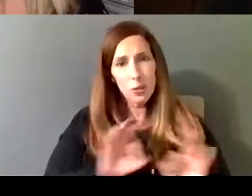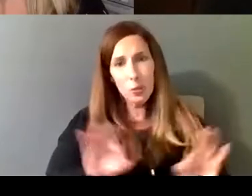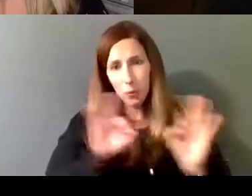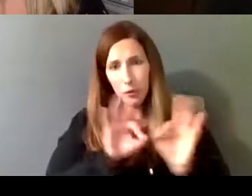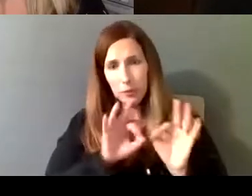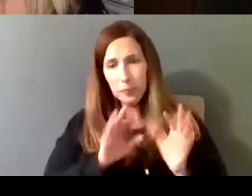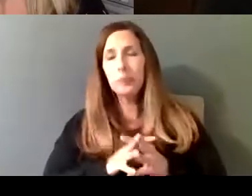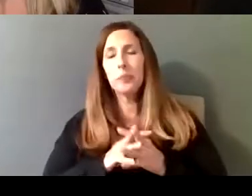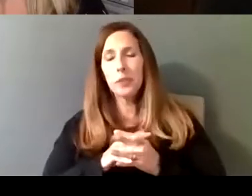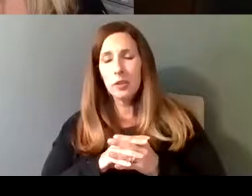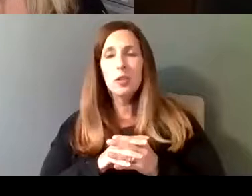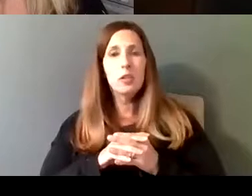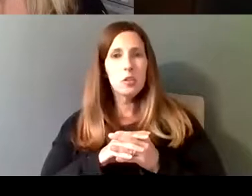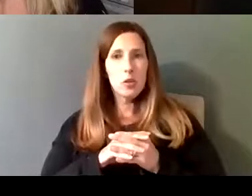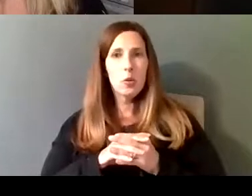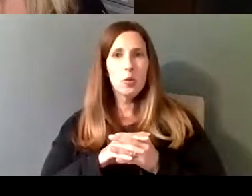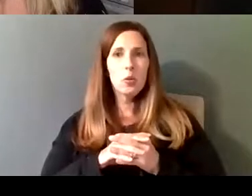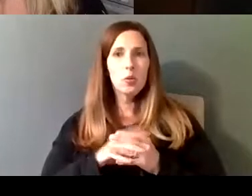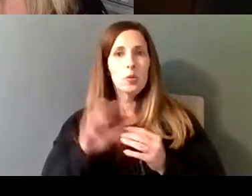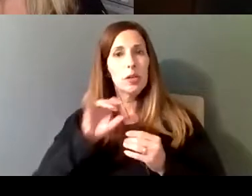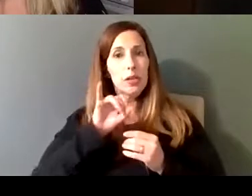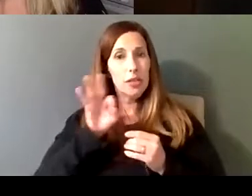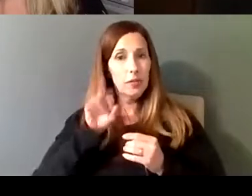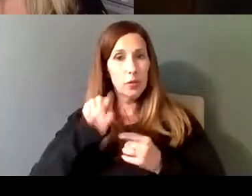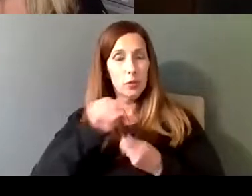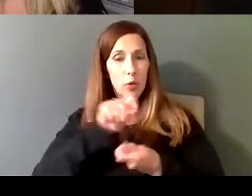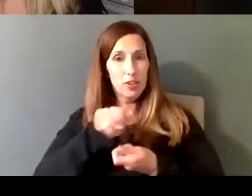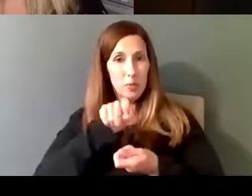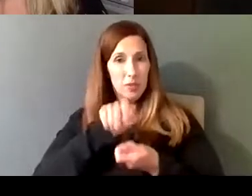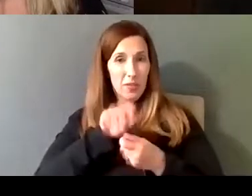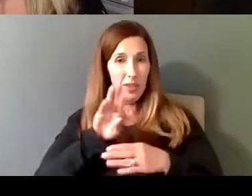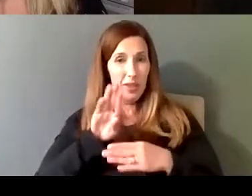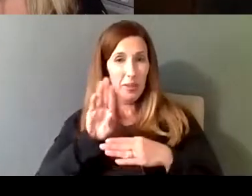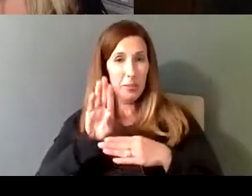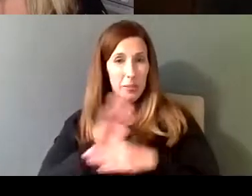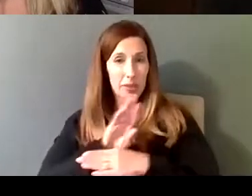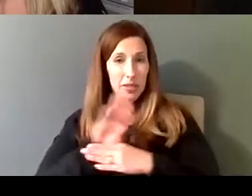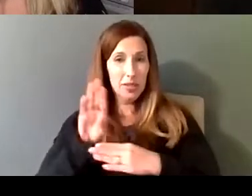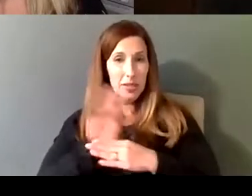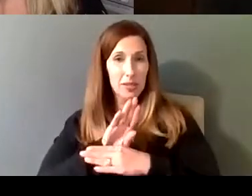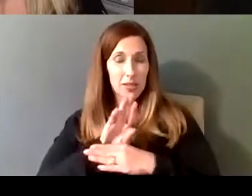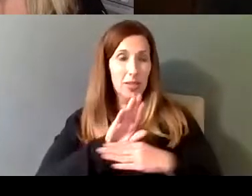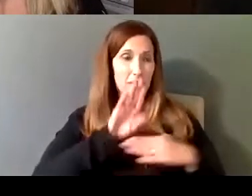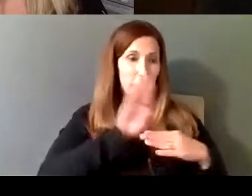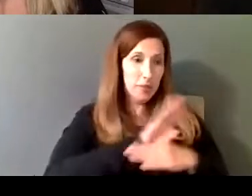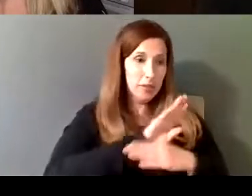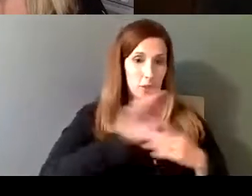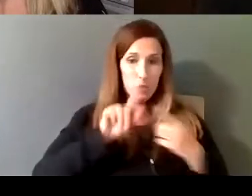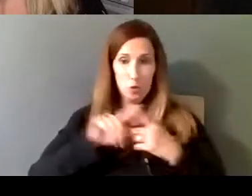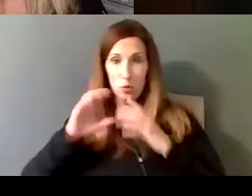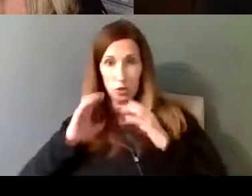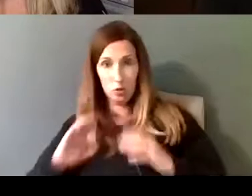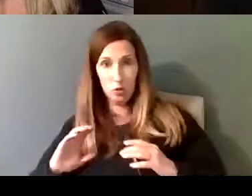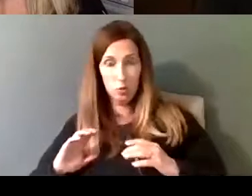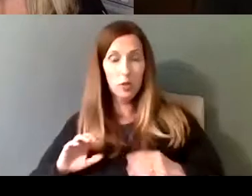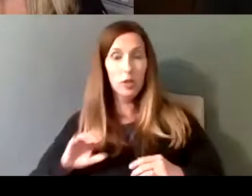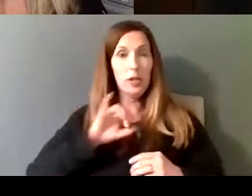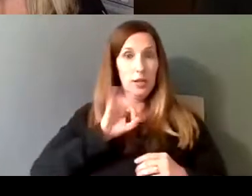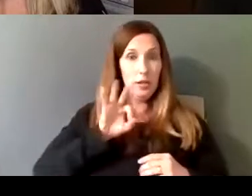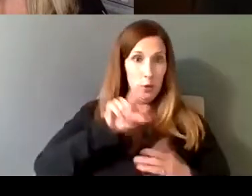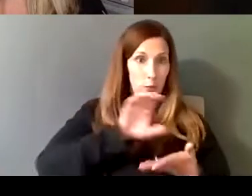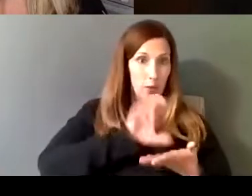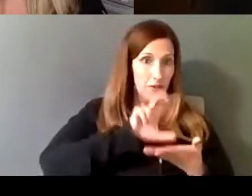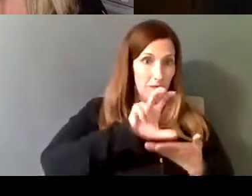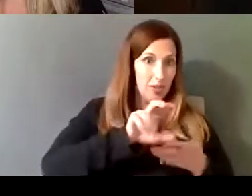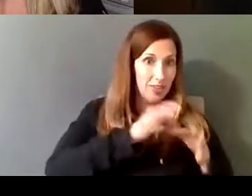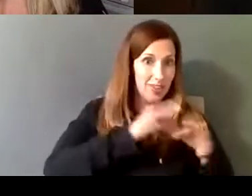And, if you're specifically a business that is business to consumer, if you are investing in language